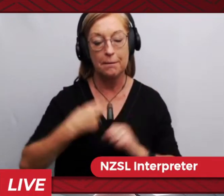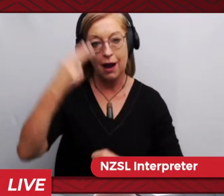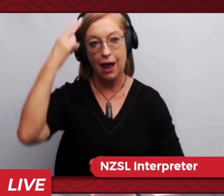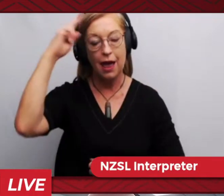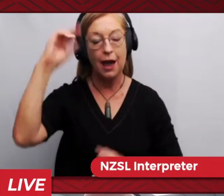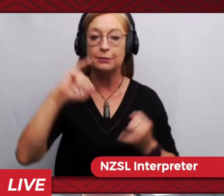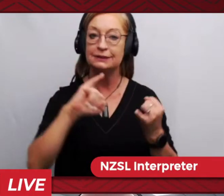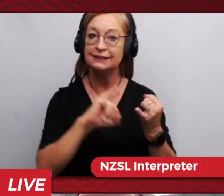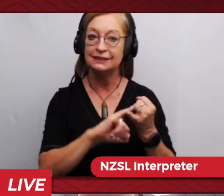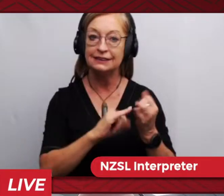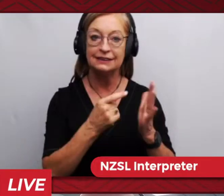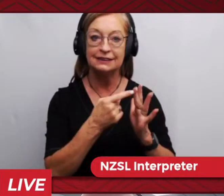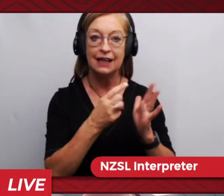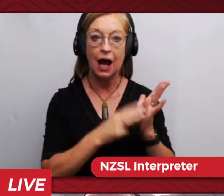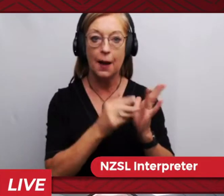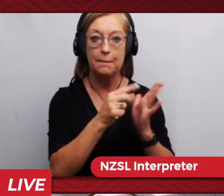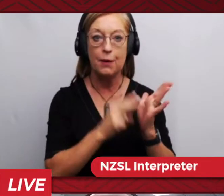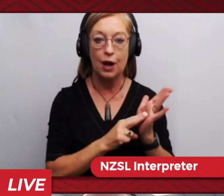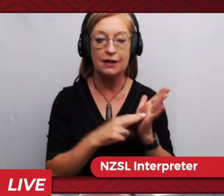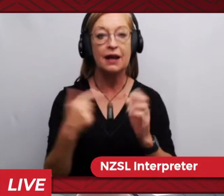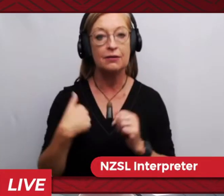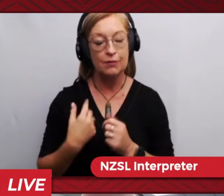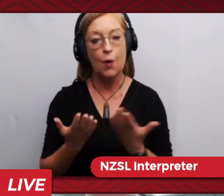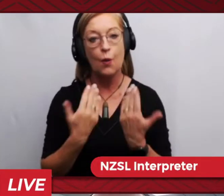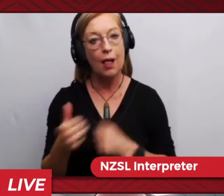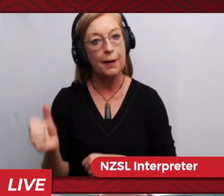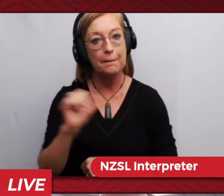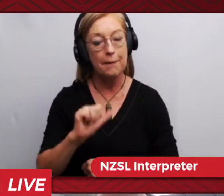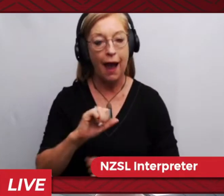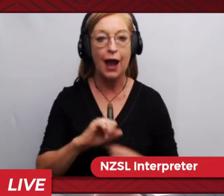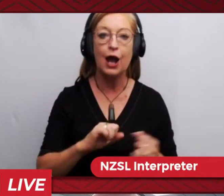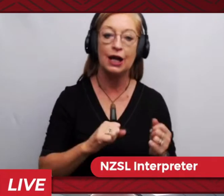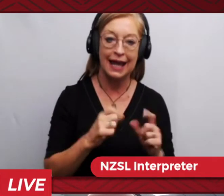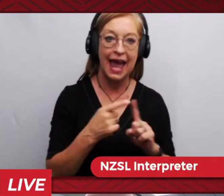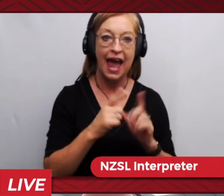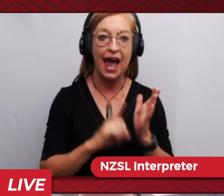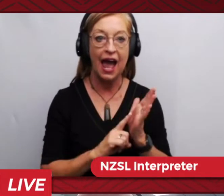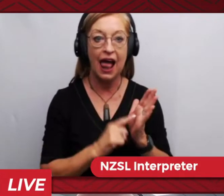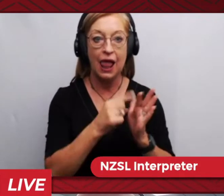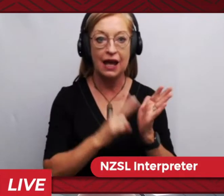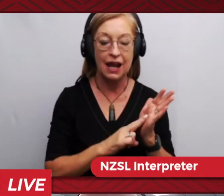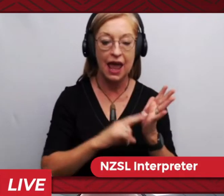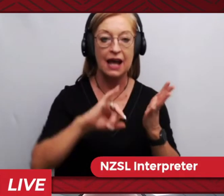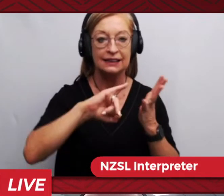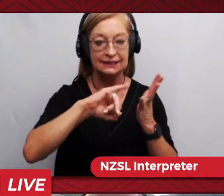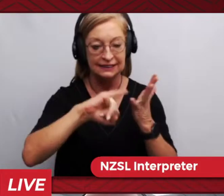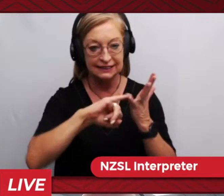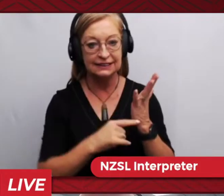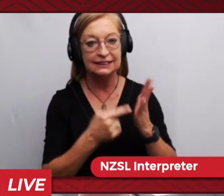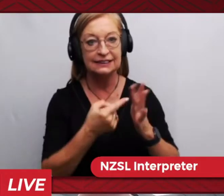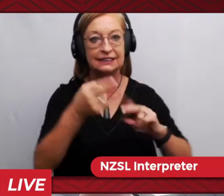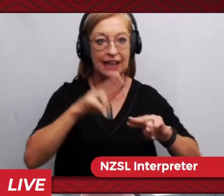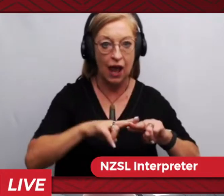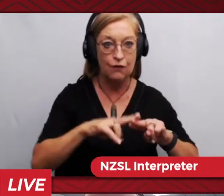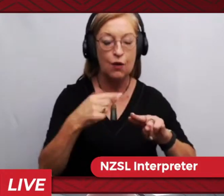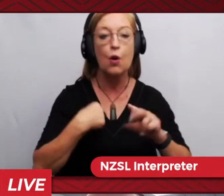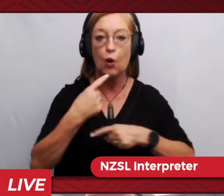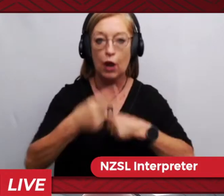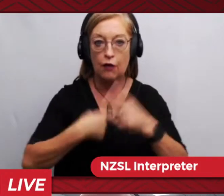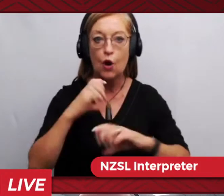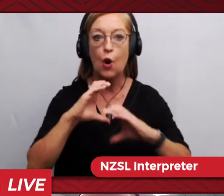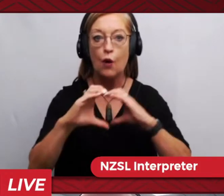the duo of Alan and Steph. We are continuing the conversation from last week covering